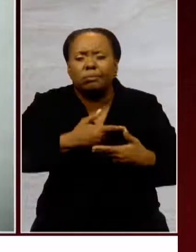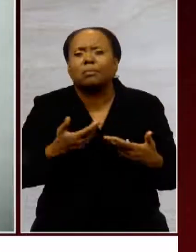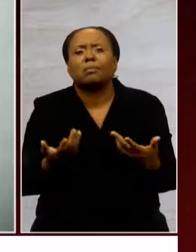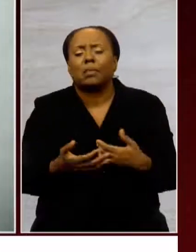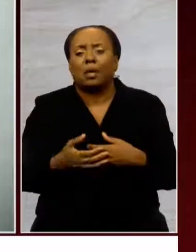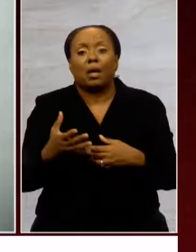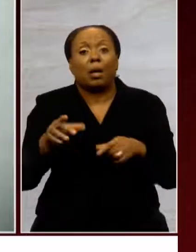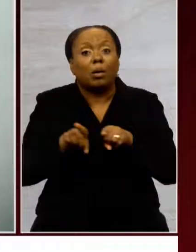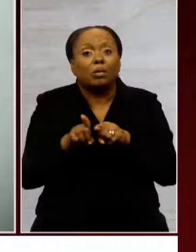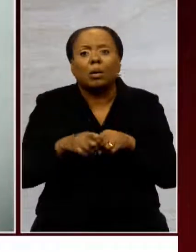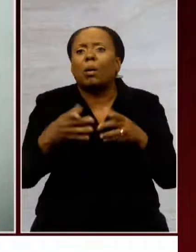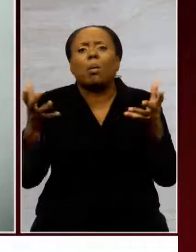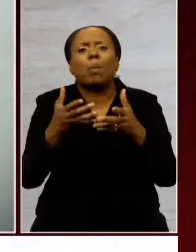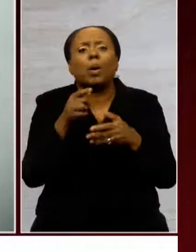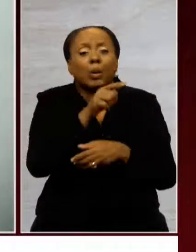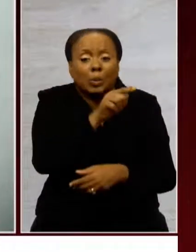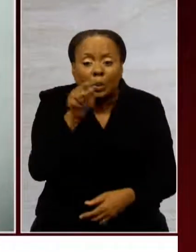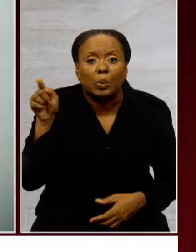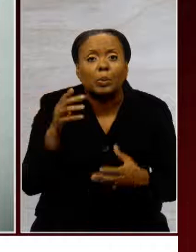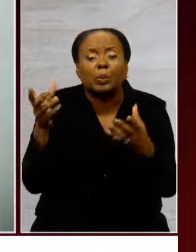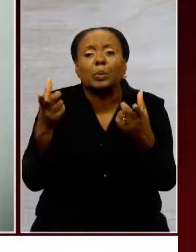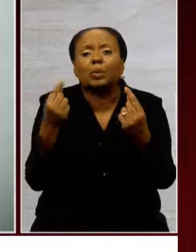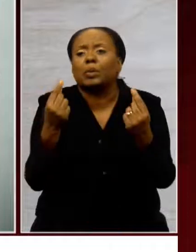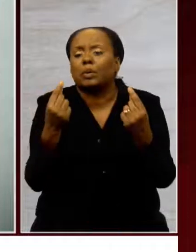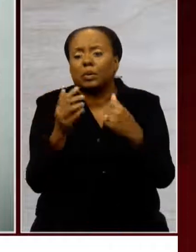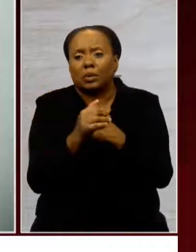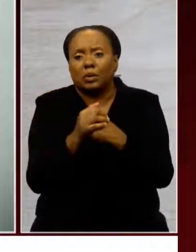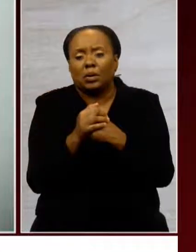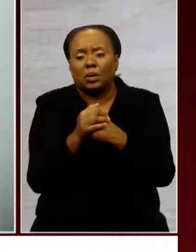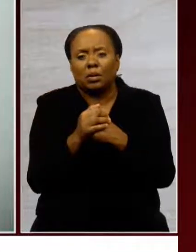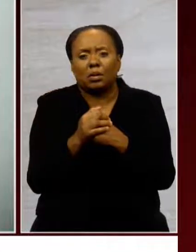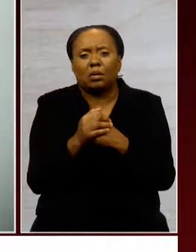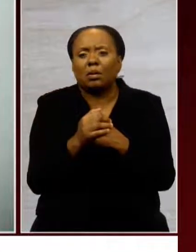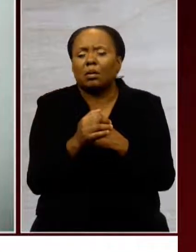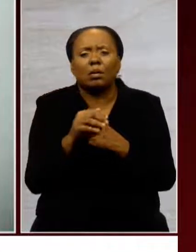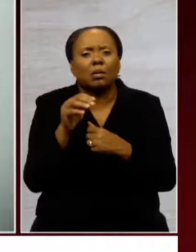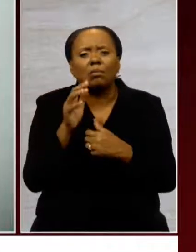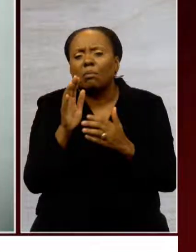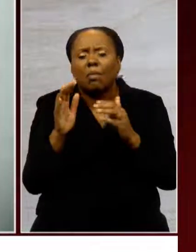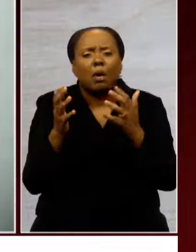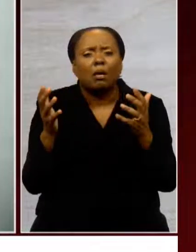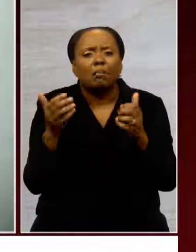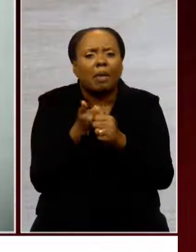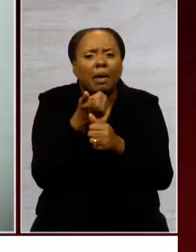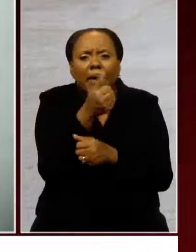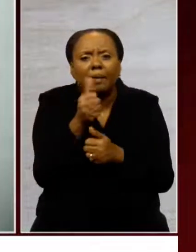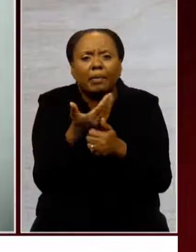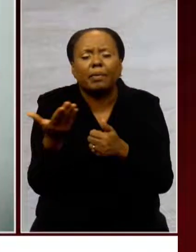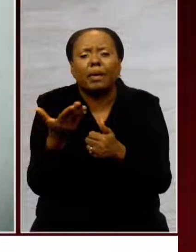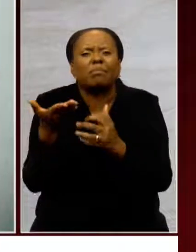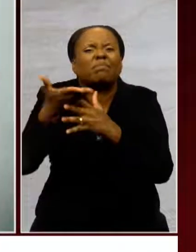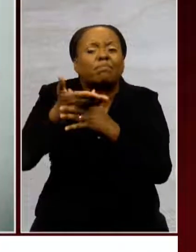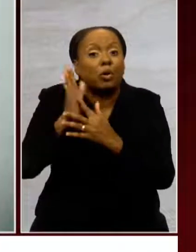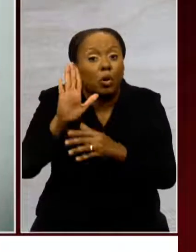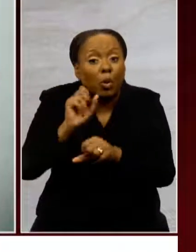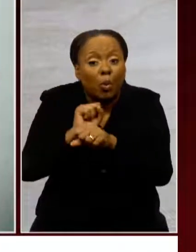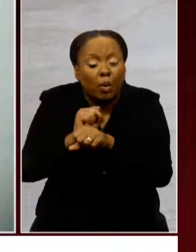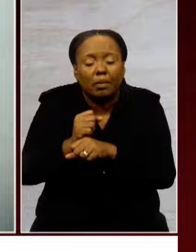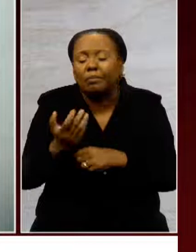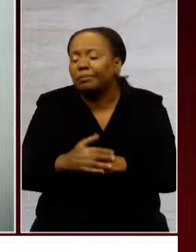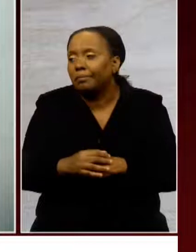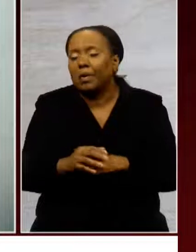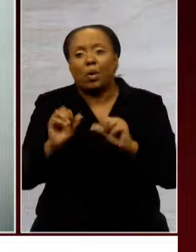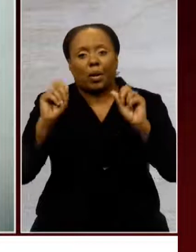doing, what is hampering their work. Now, as I said, this committee, what we are doing is looking at the